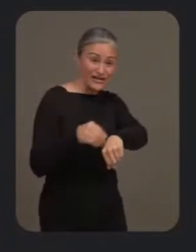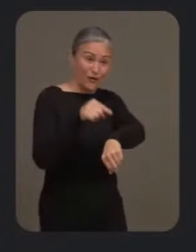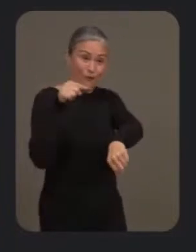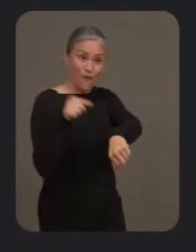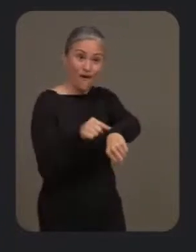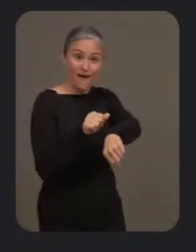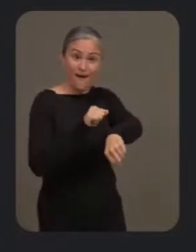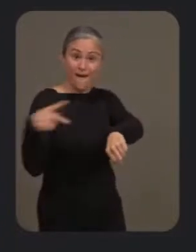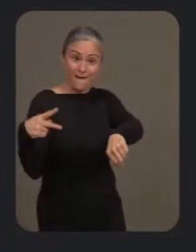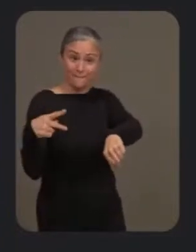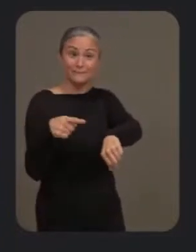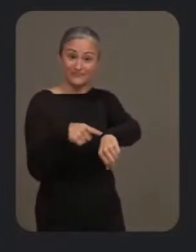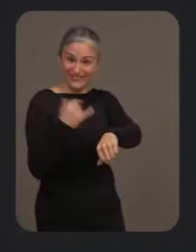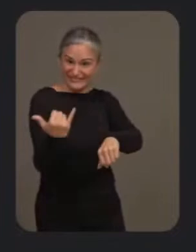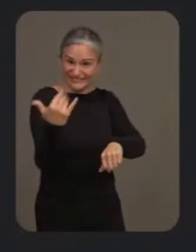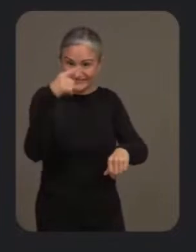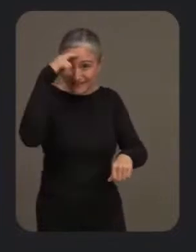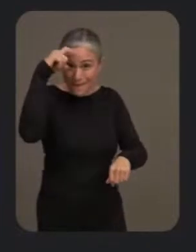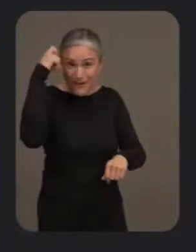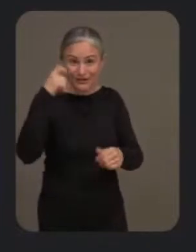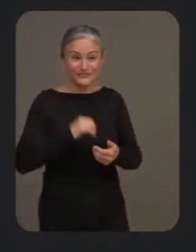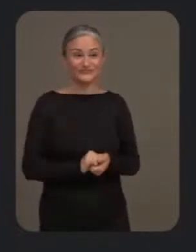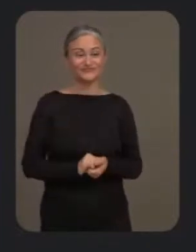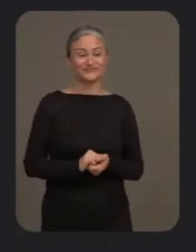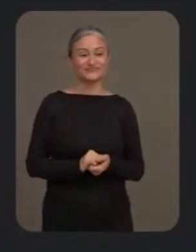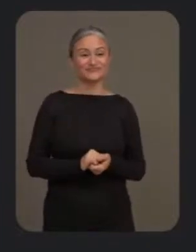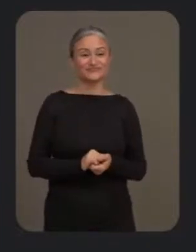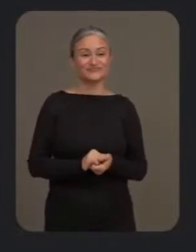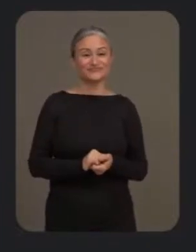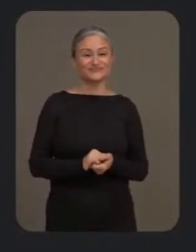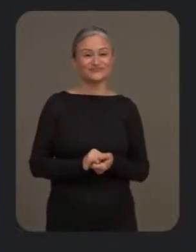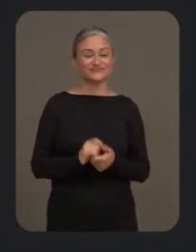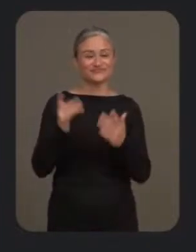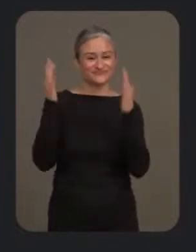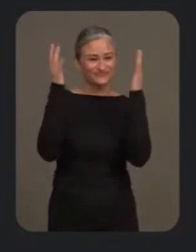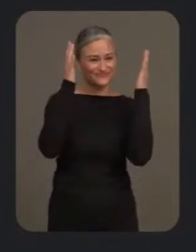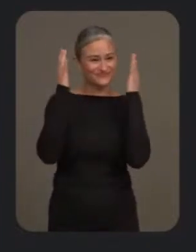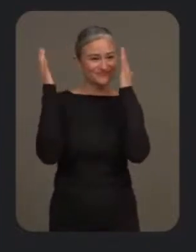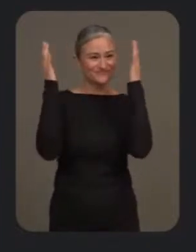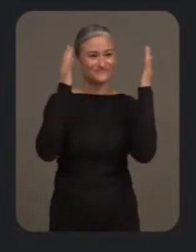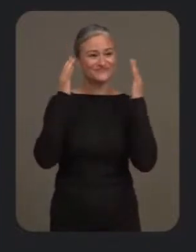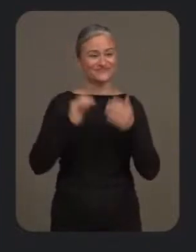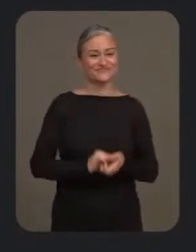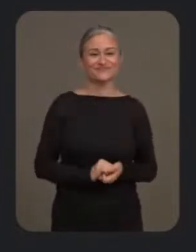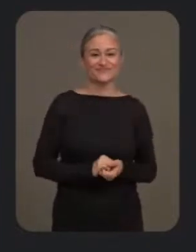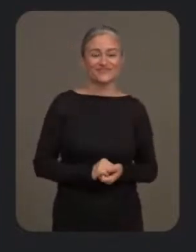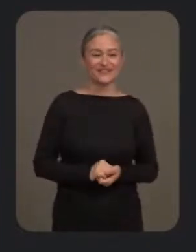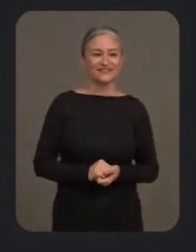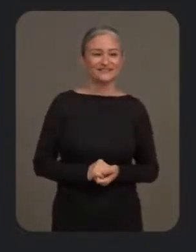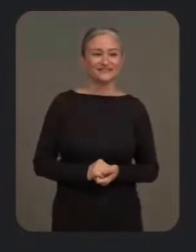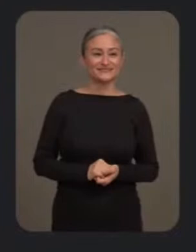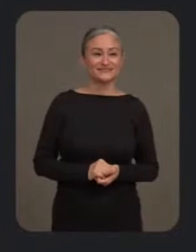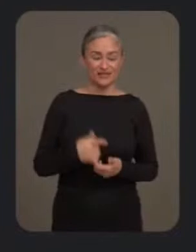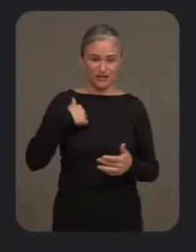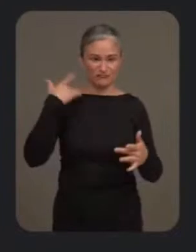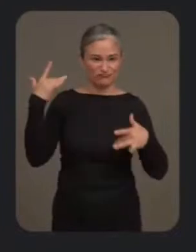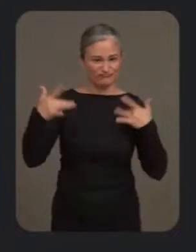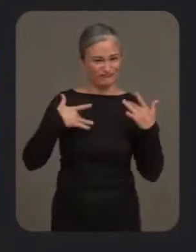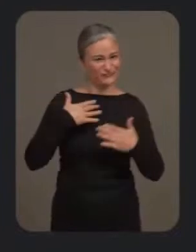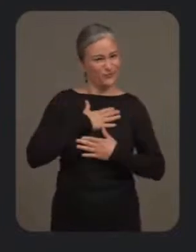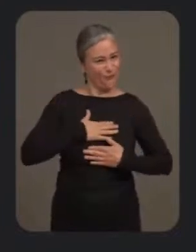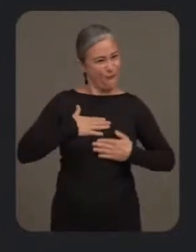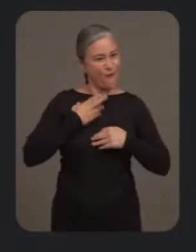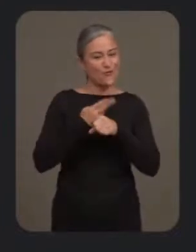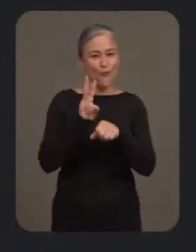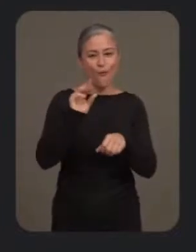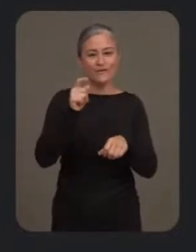Wear this summer. I'm really enjoying using WhatsApp